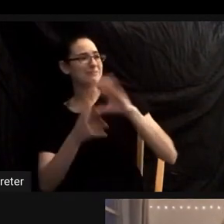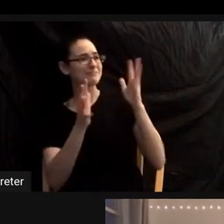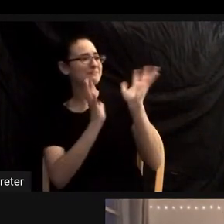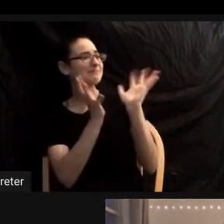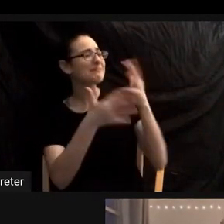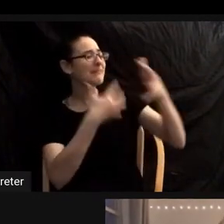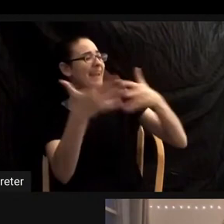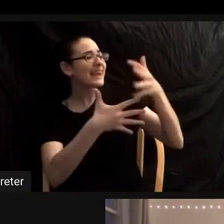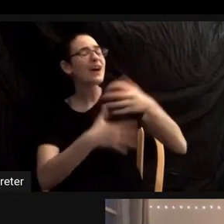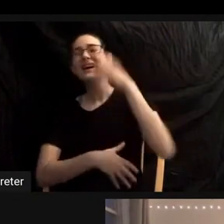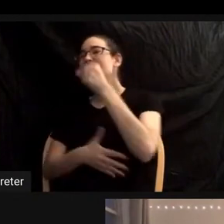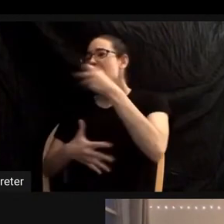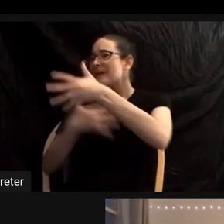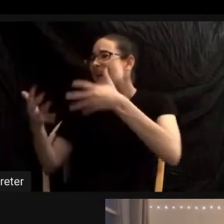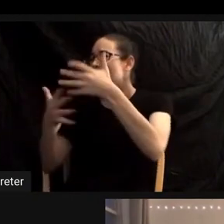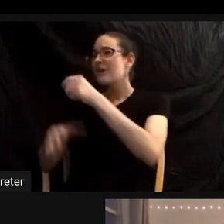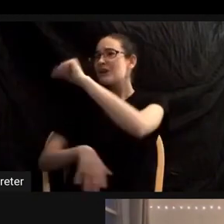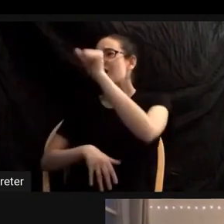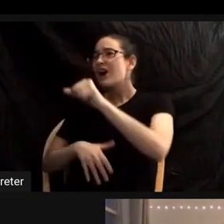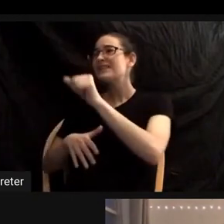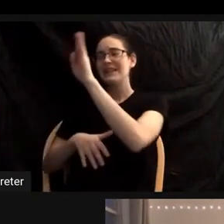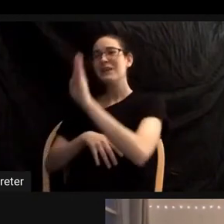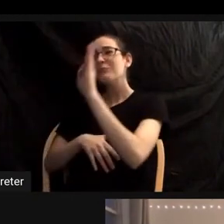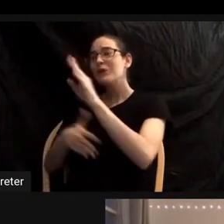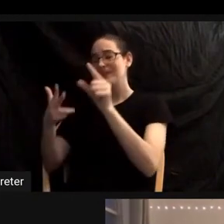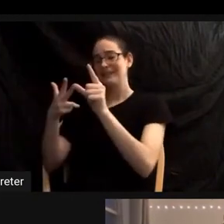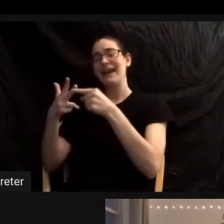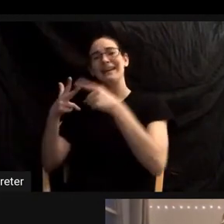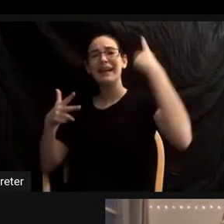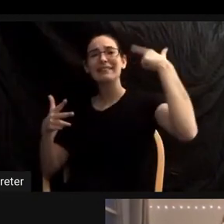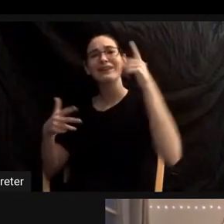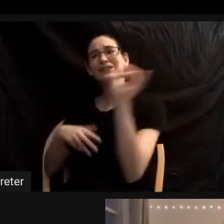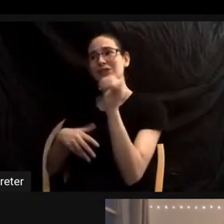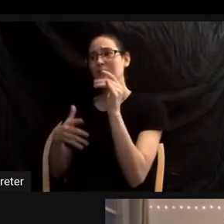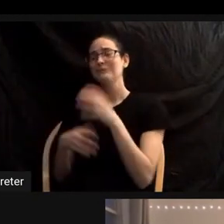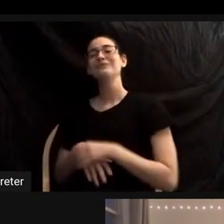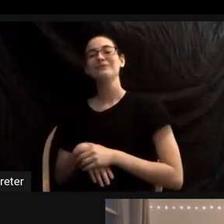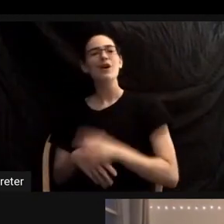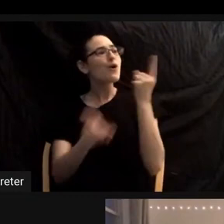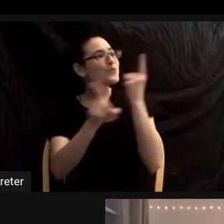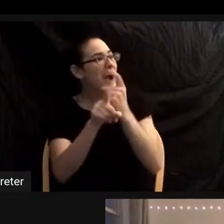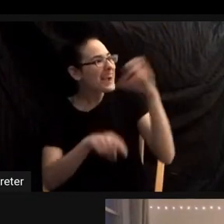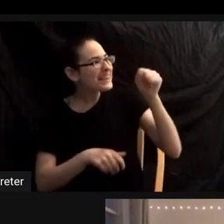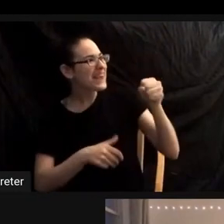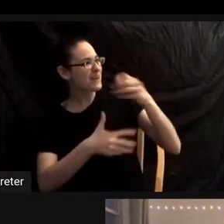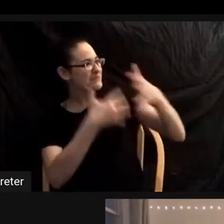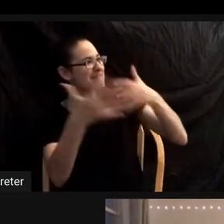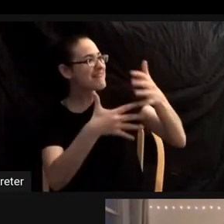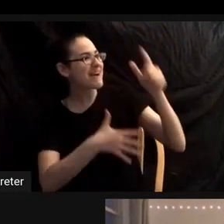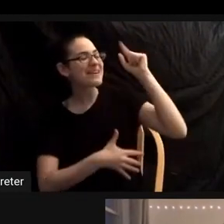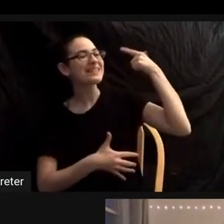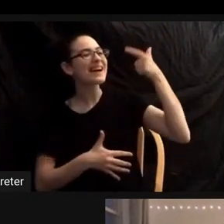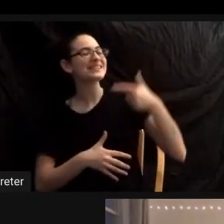in Austin. We've hung out in Brooklyn, and we've hung out in London. Right. Oh my God, we did hang out in London. National